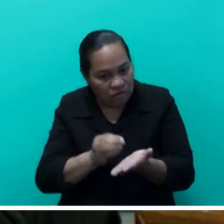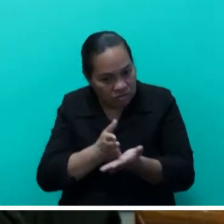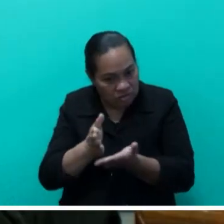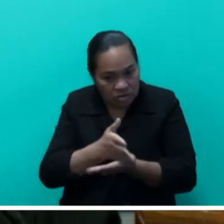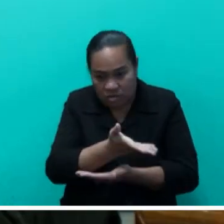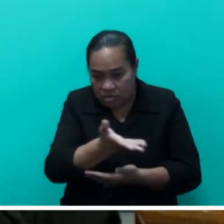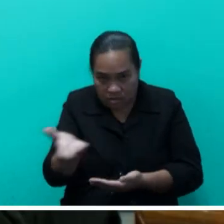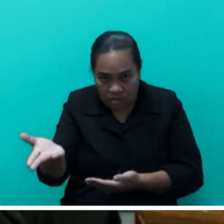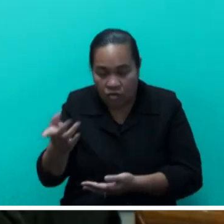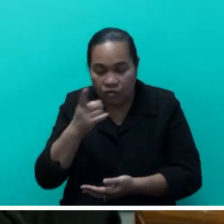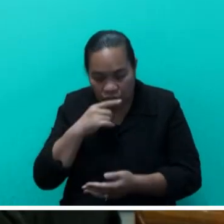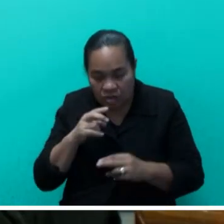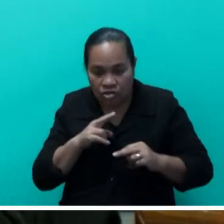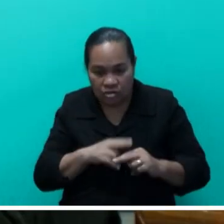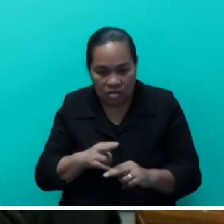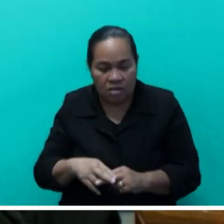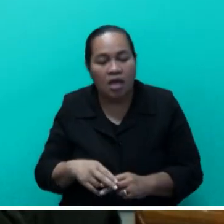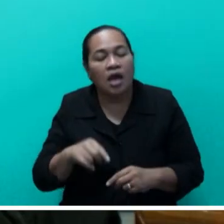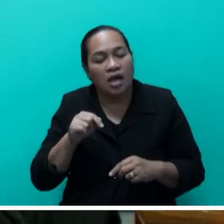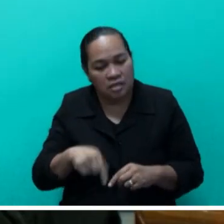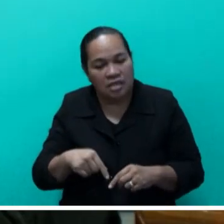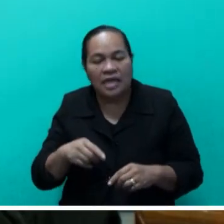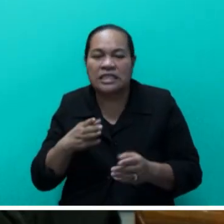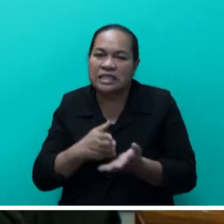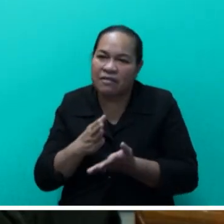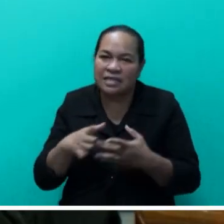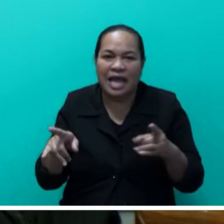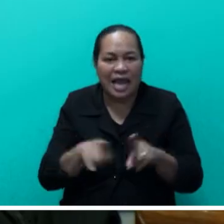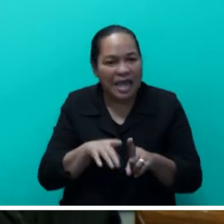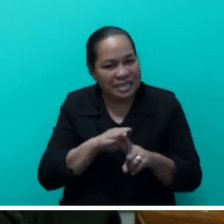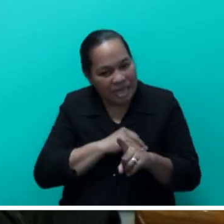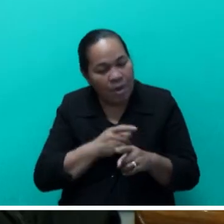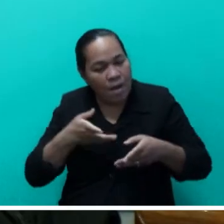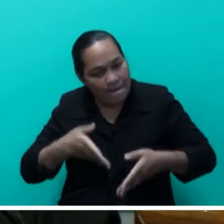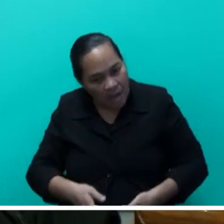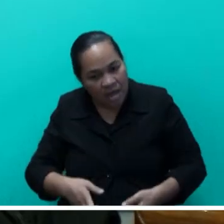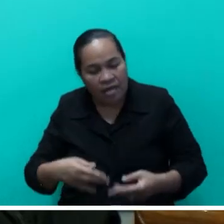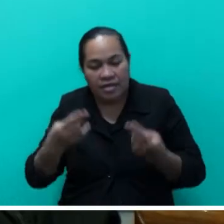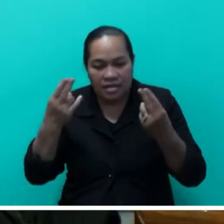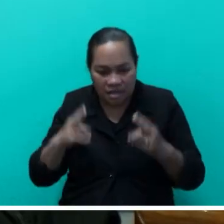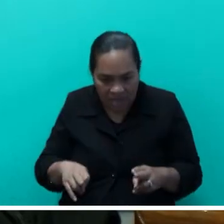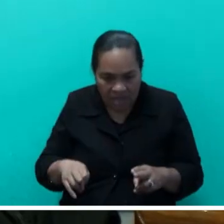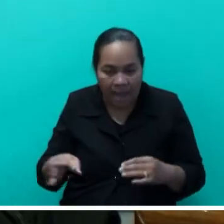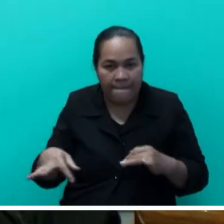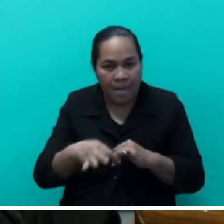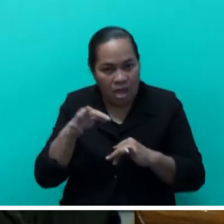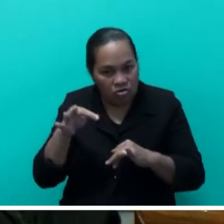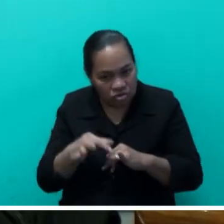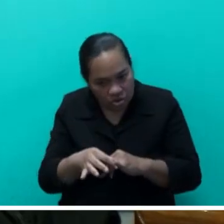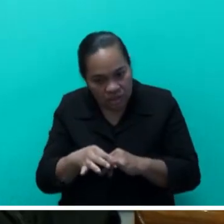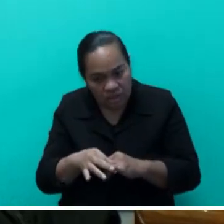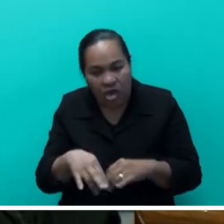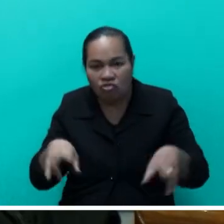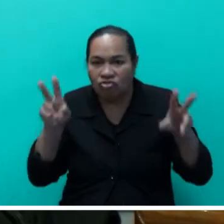Fiji. Our outreach includes a range of services such as registration of births, deaths, marriages, register of